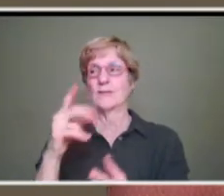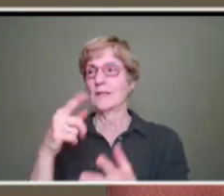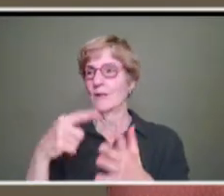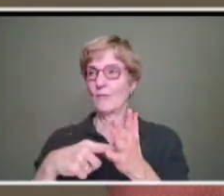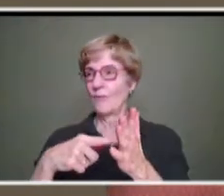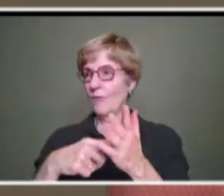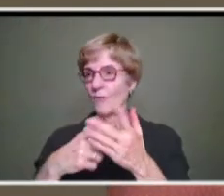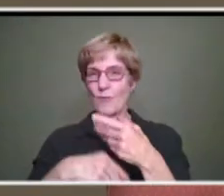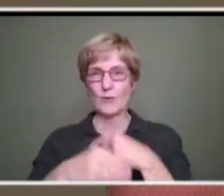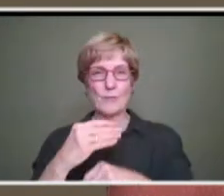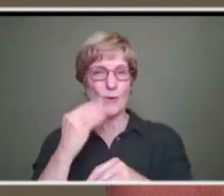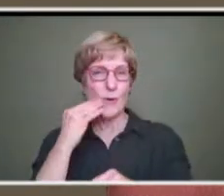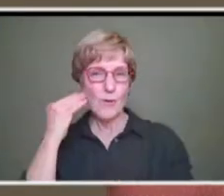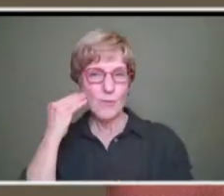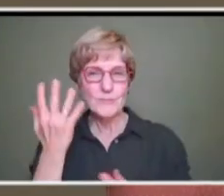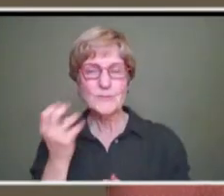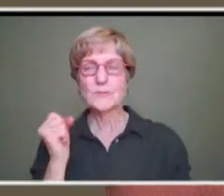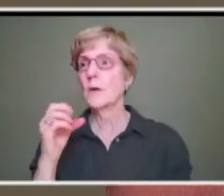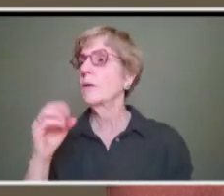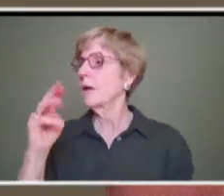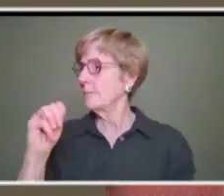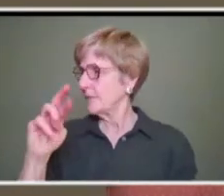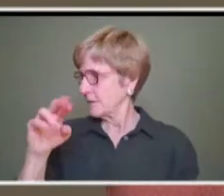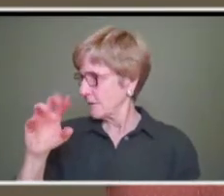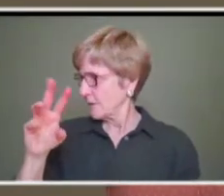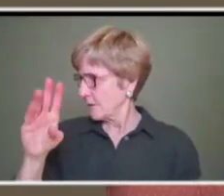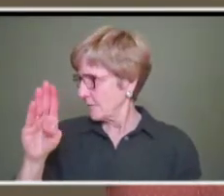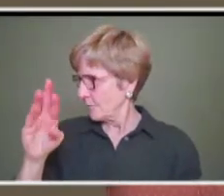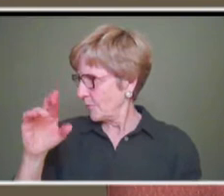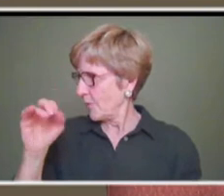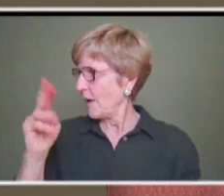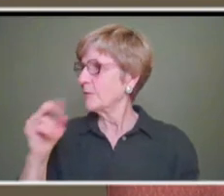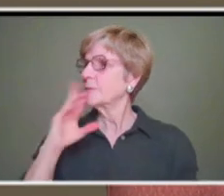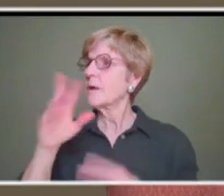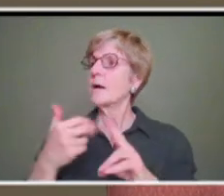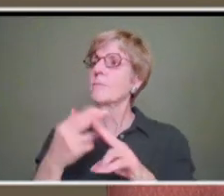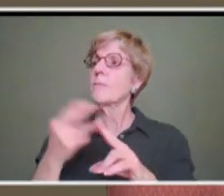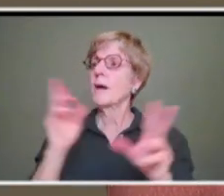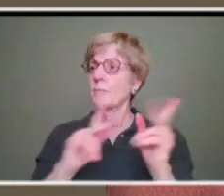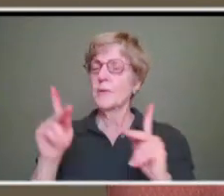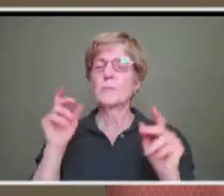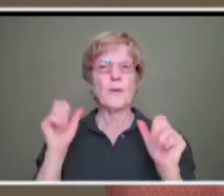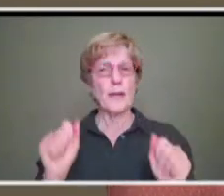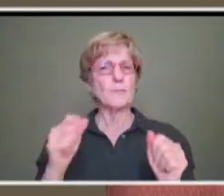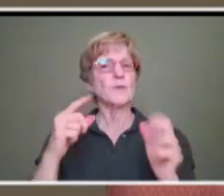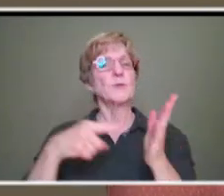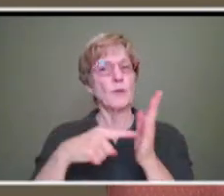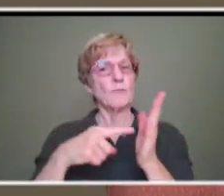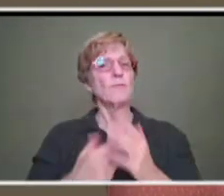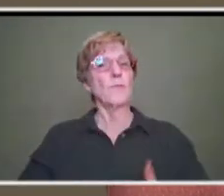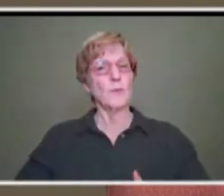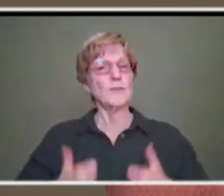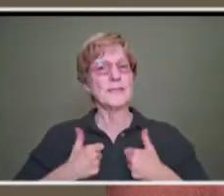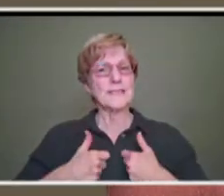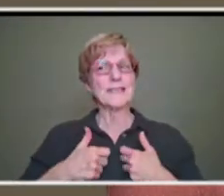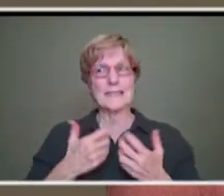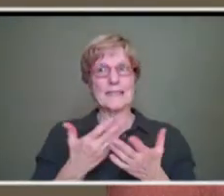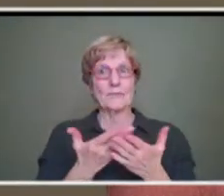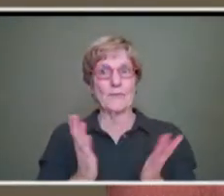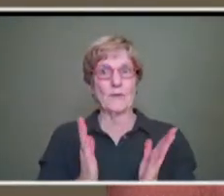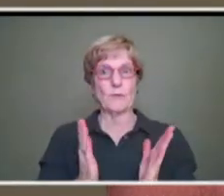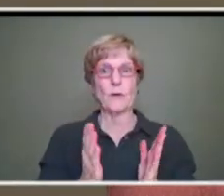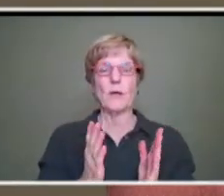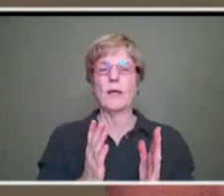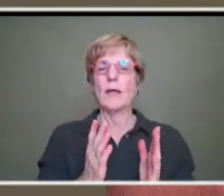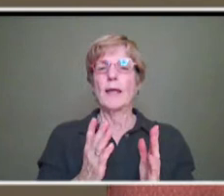this development I know Mr Brown talked about how residents would be able to afford to live here are we looking at any House Charlotte